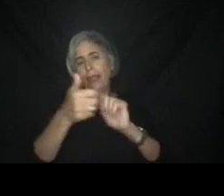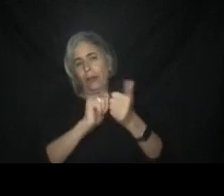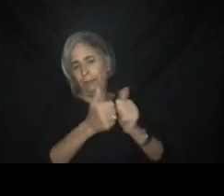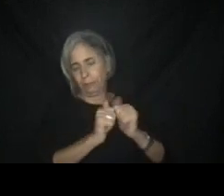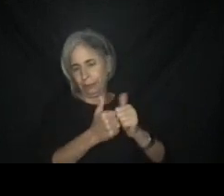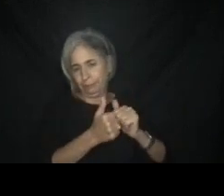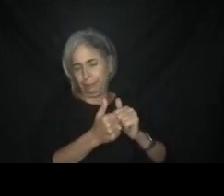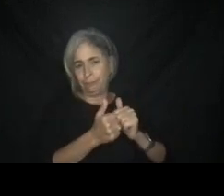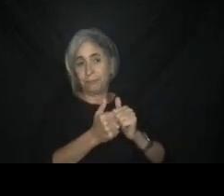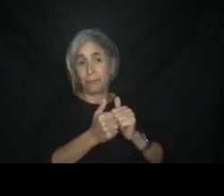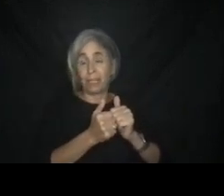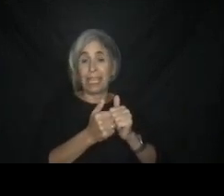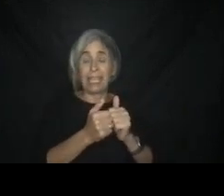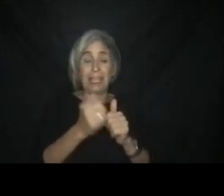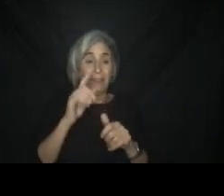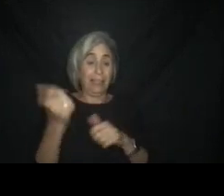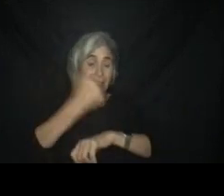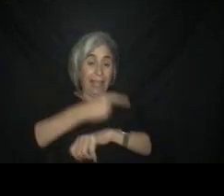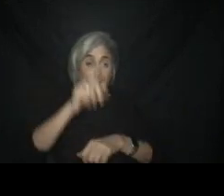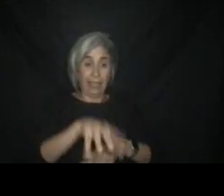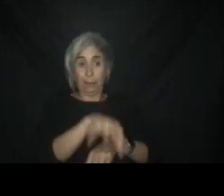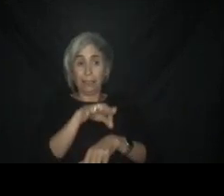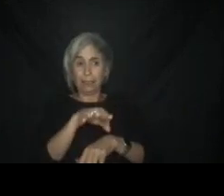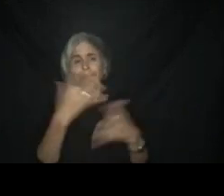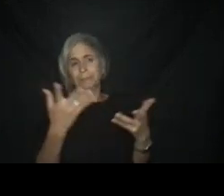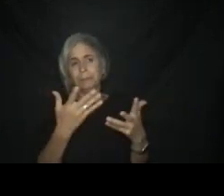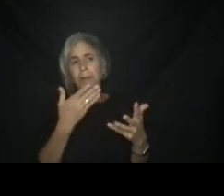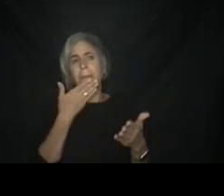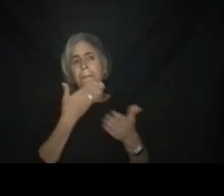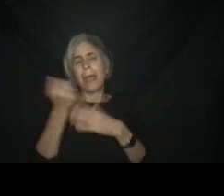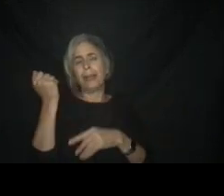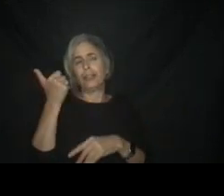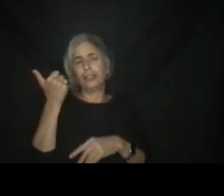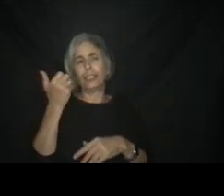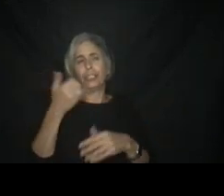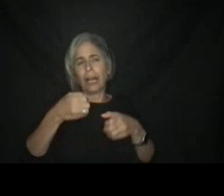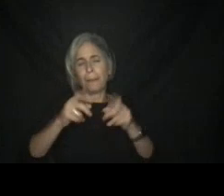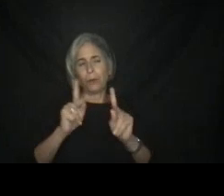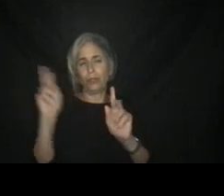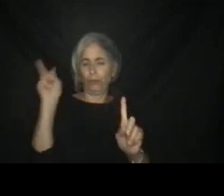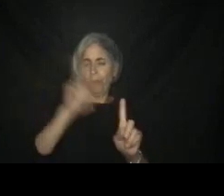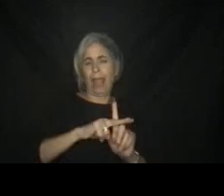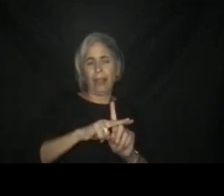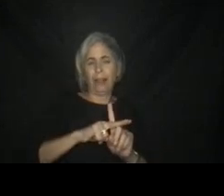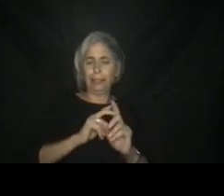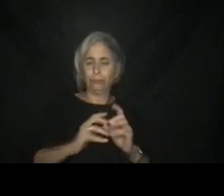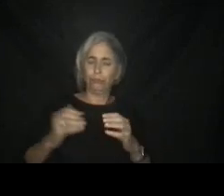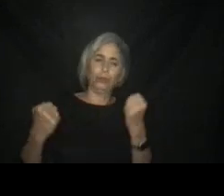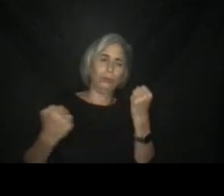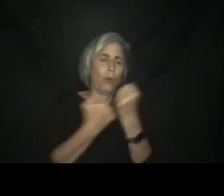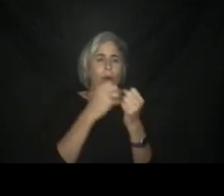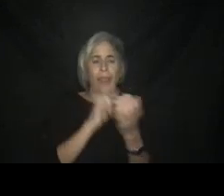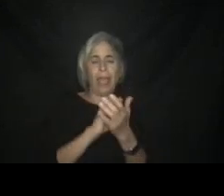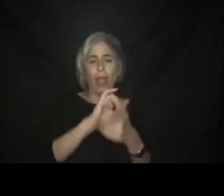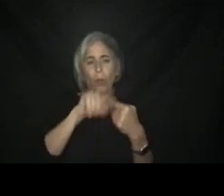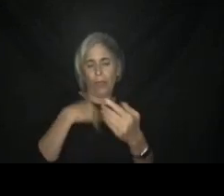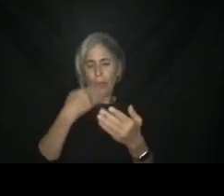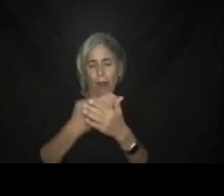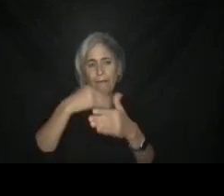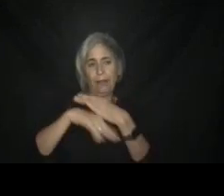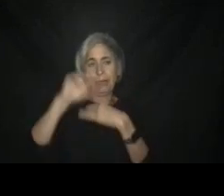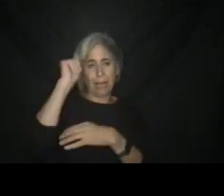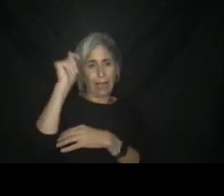for it, you know, on the day they get elected, they'll be more inclined to file that legislation or help champion it once they're in Tallahassee. The next session will